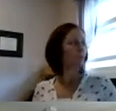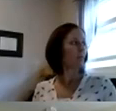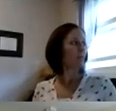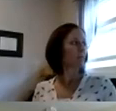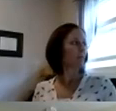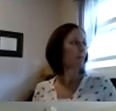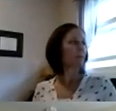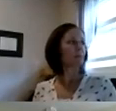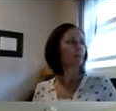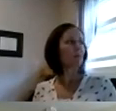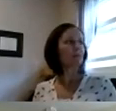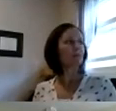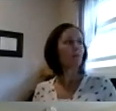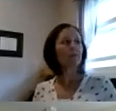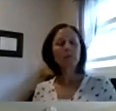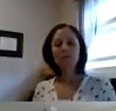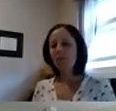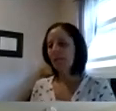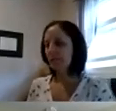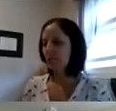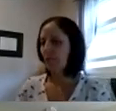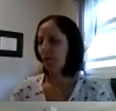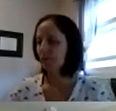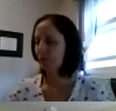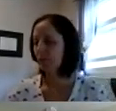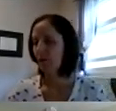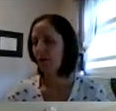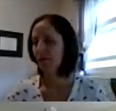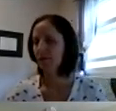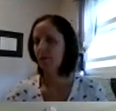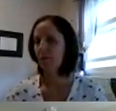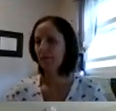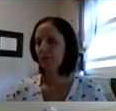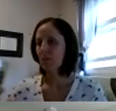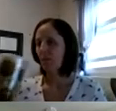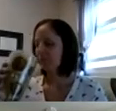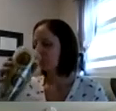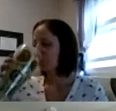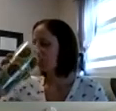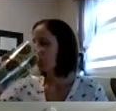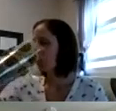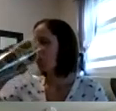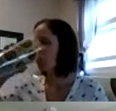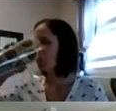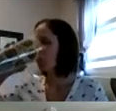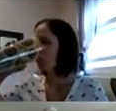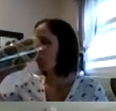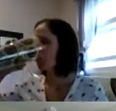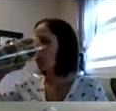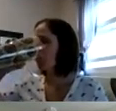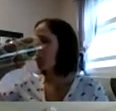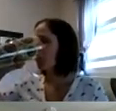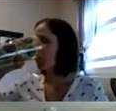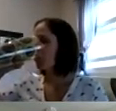So there are 3 main purposes for the Residencies for Recovery program. The first is to provide employment opportunities for artists. The second